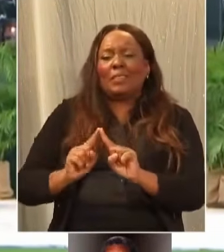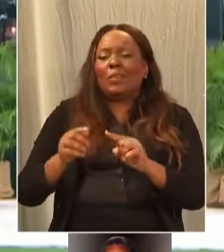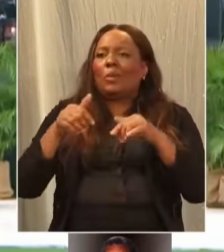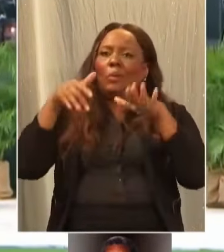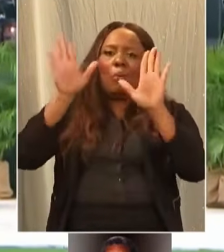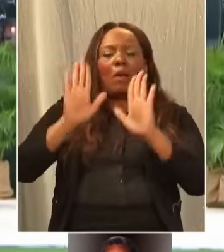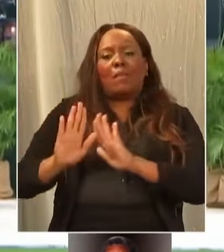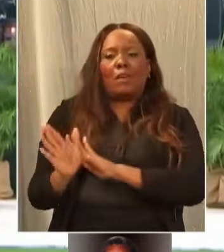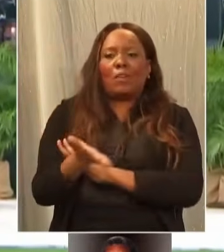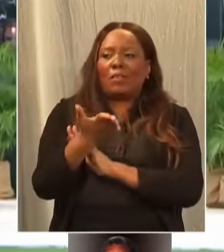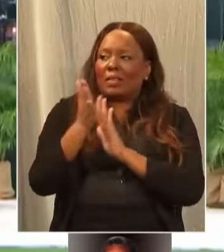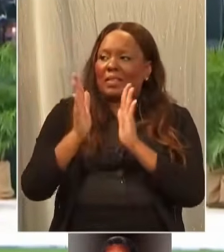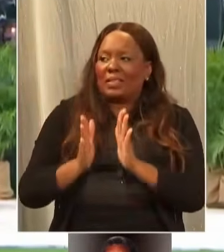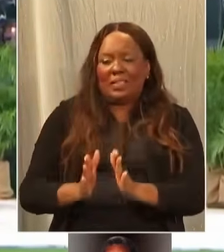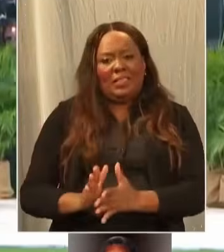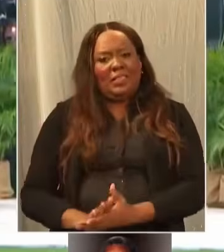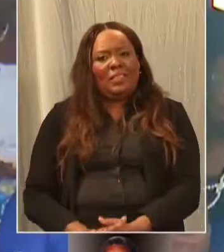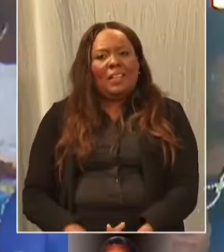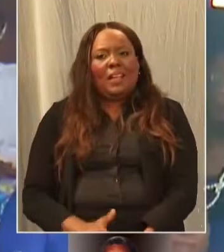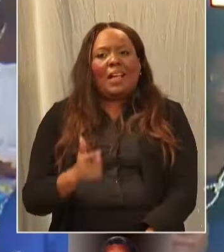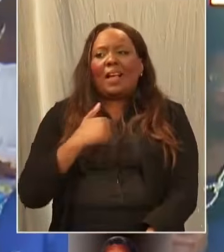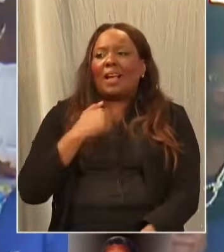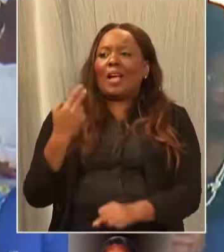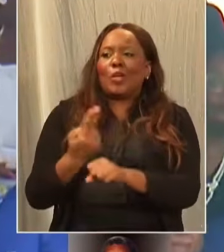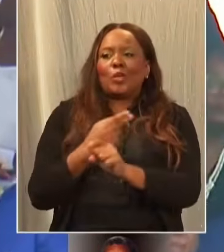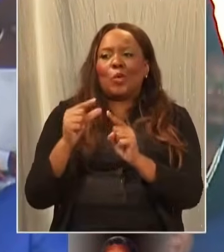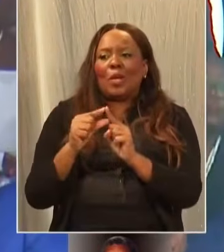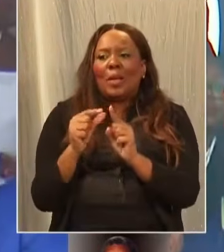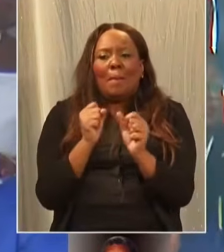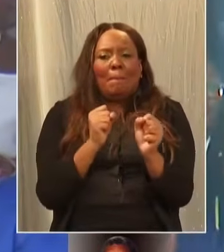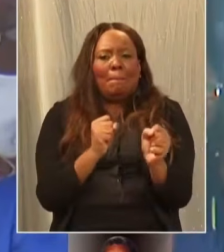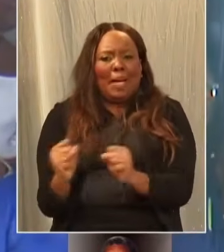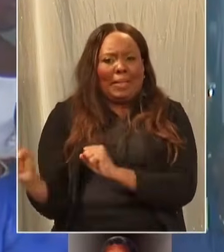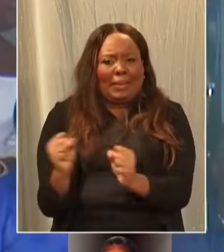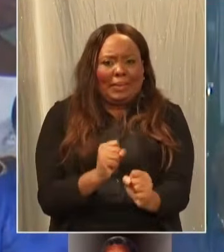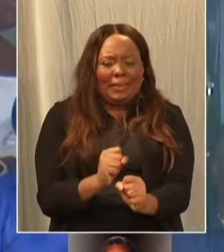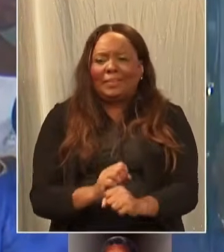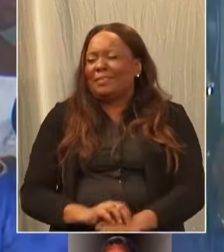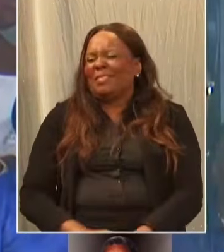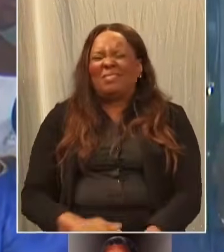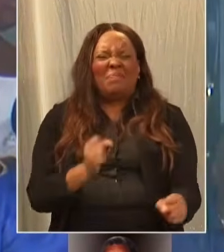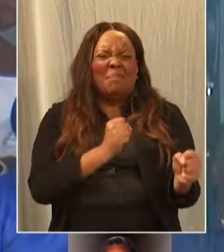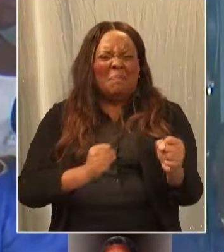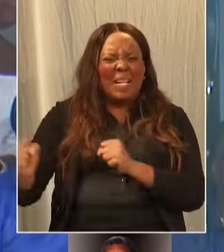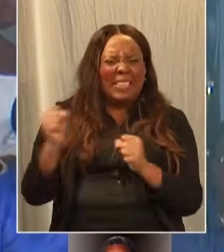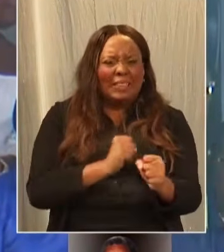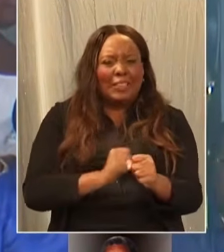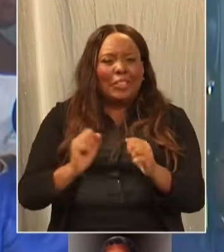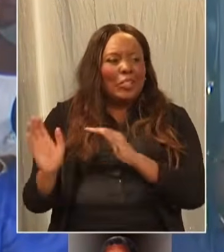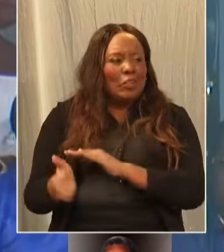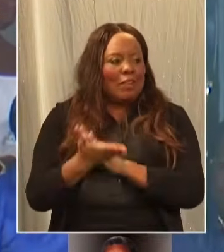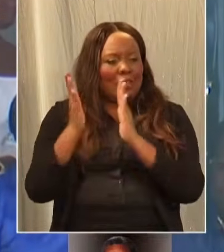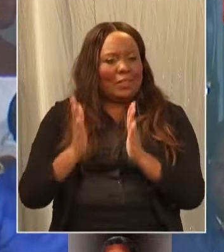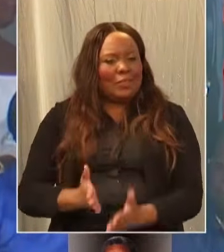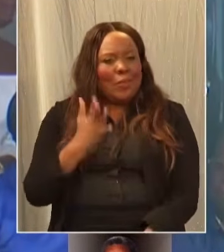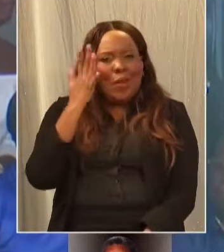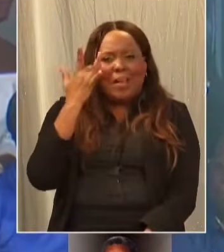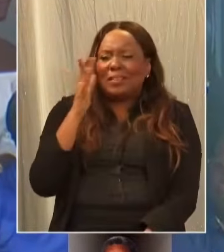in the world. I use the word mighty deliberately, for Barbados in those